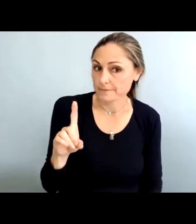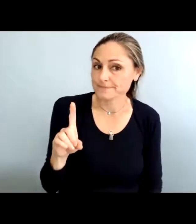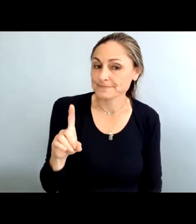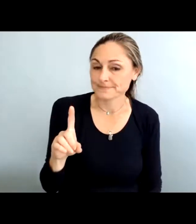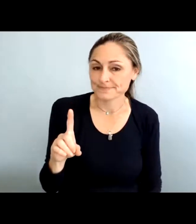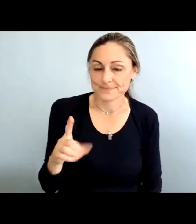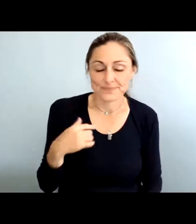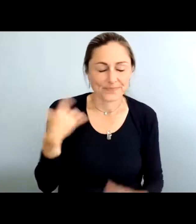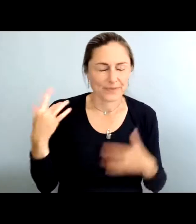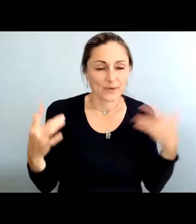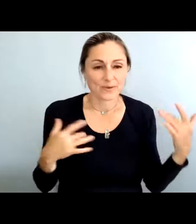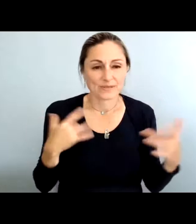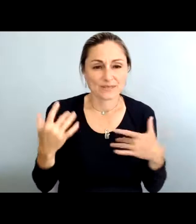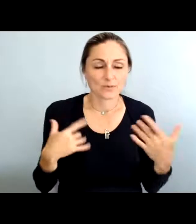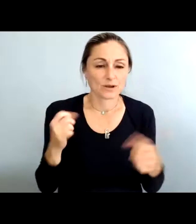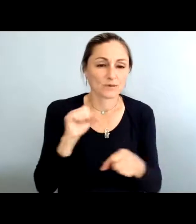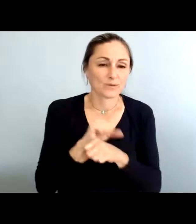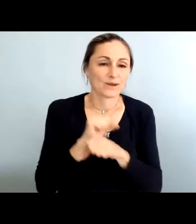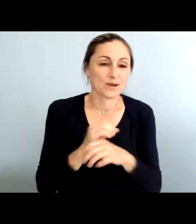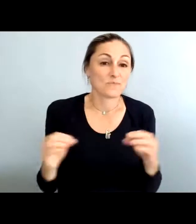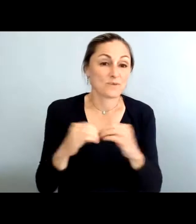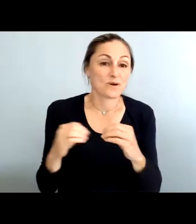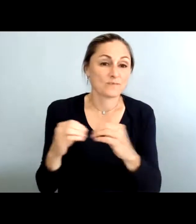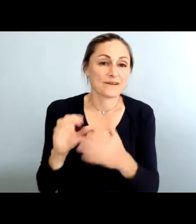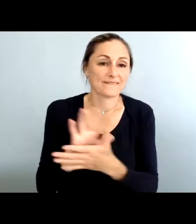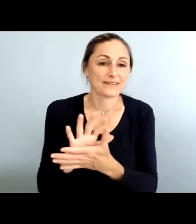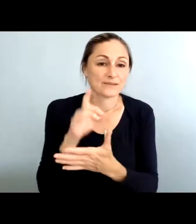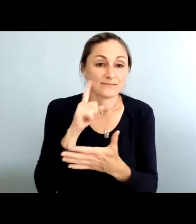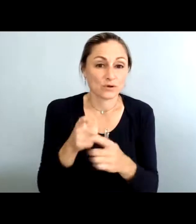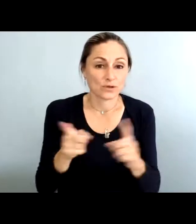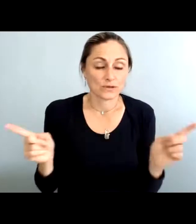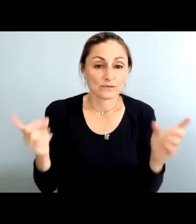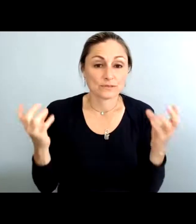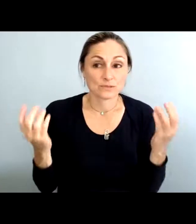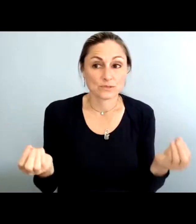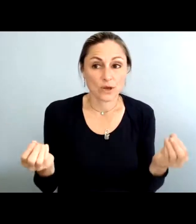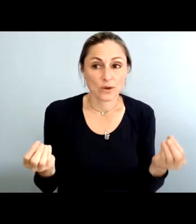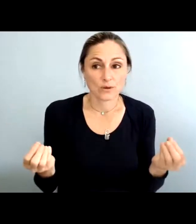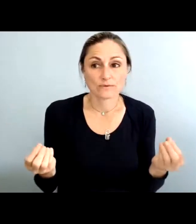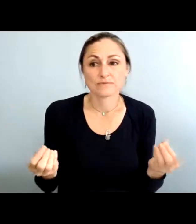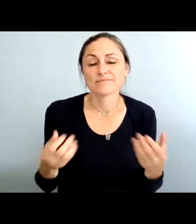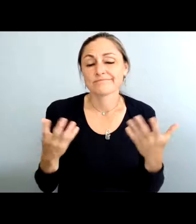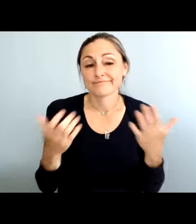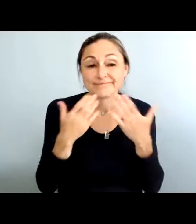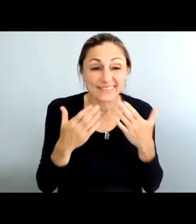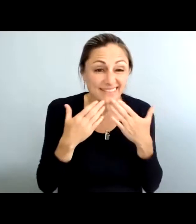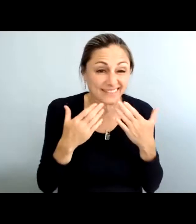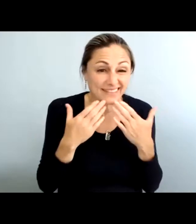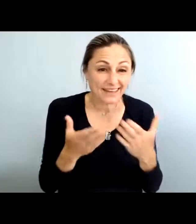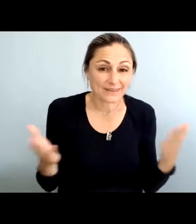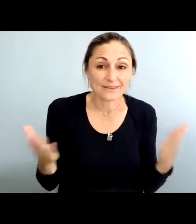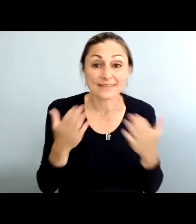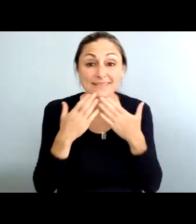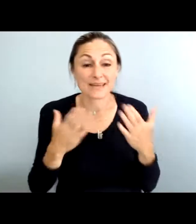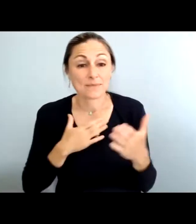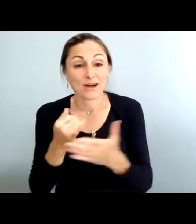so excited that we're going to be working on some more videos for you. So I just want to thank you guys. Thank my artist